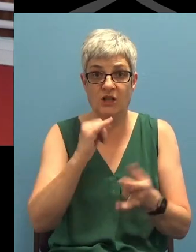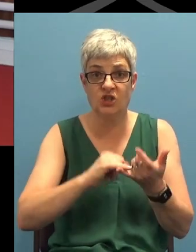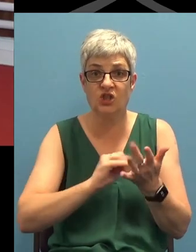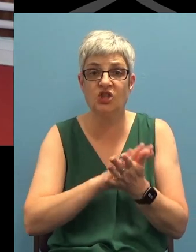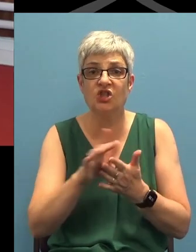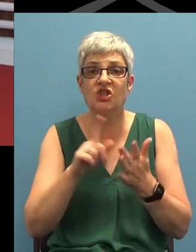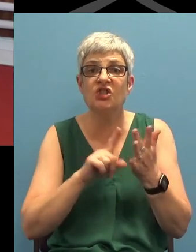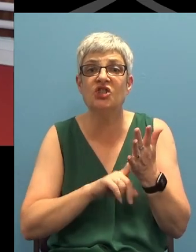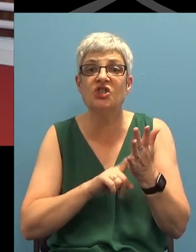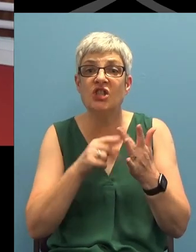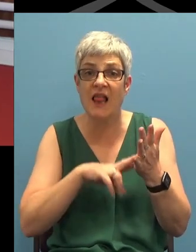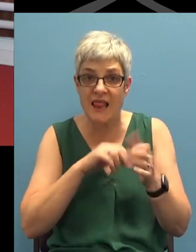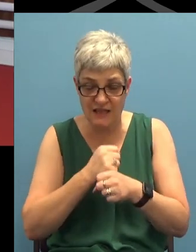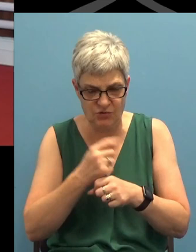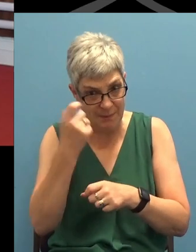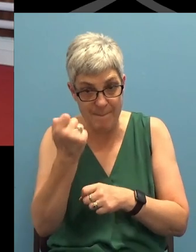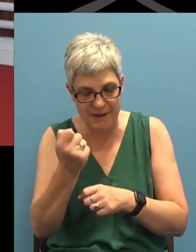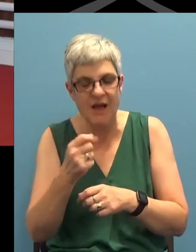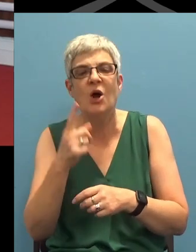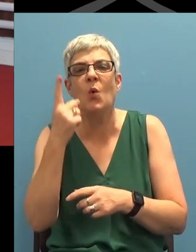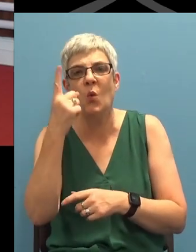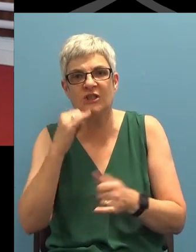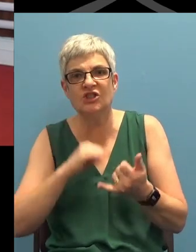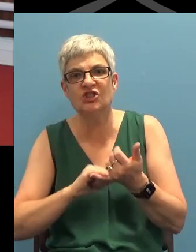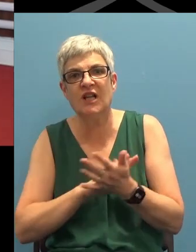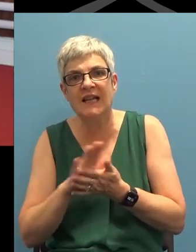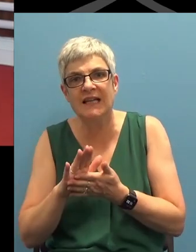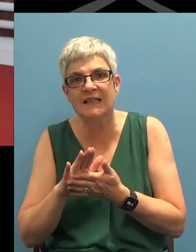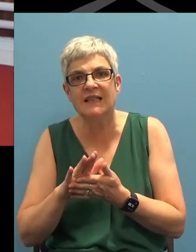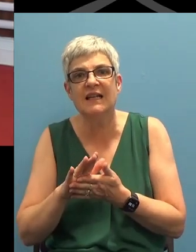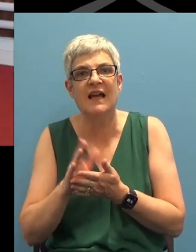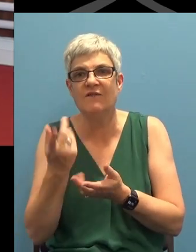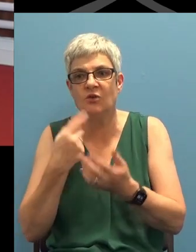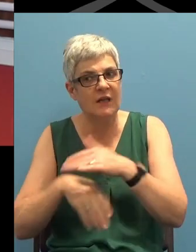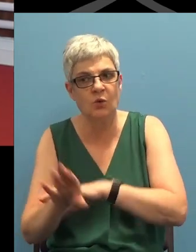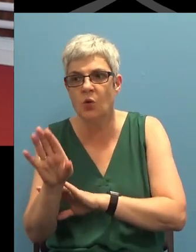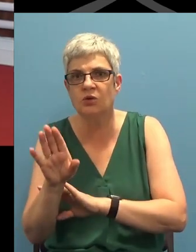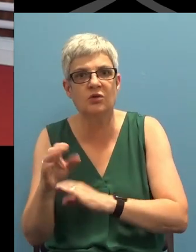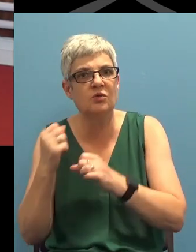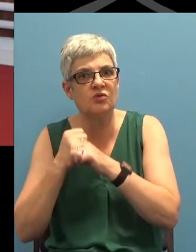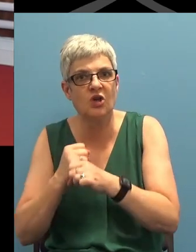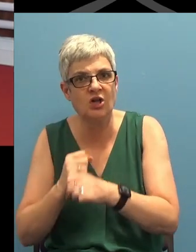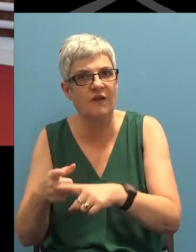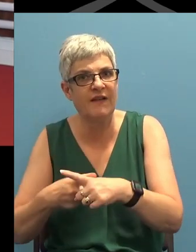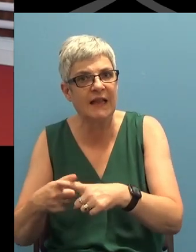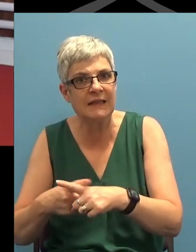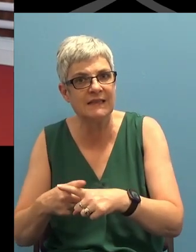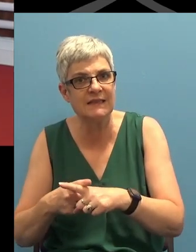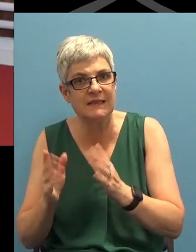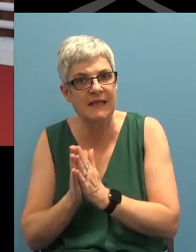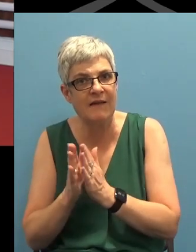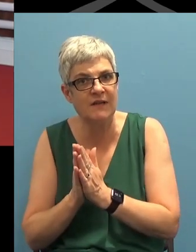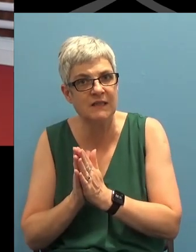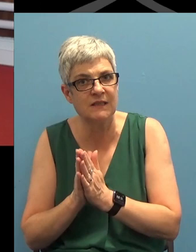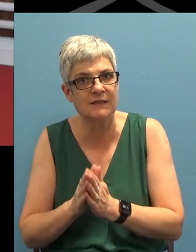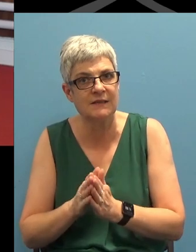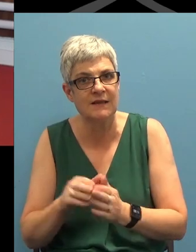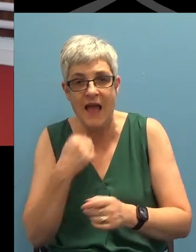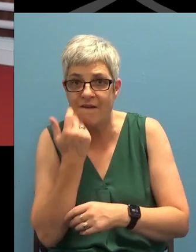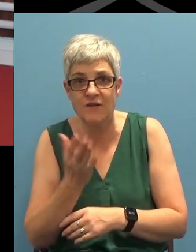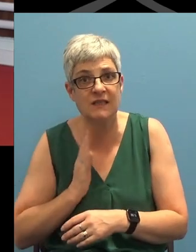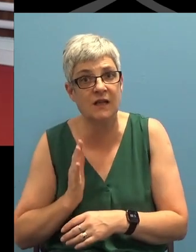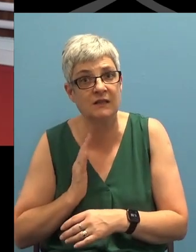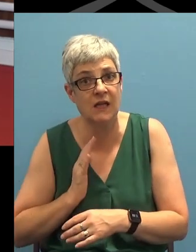remember shillings? You could be fined 1 shilling if you didn't go to a Church of England service on Sunday.